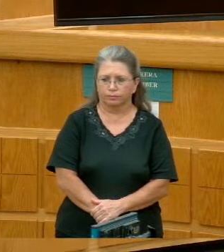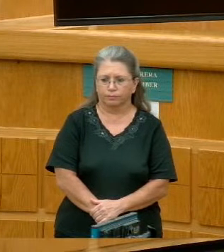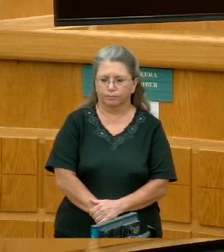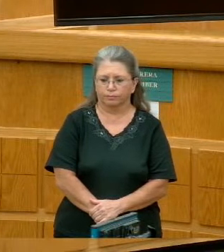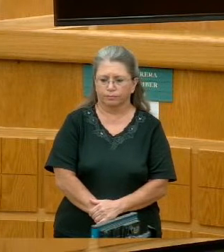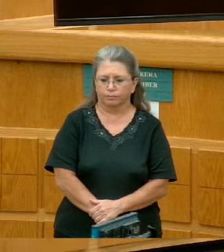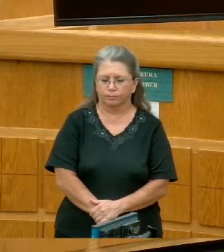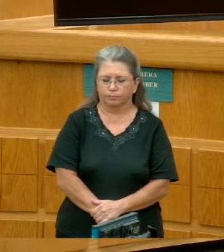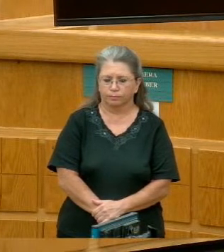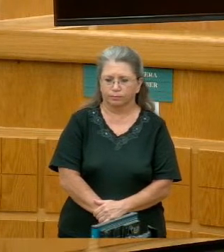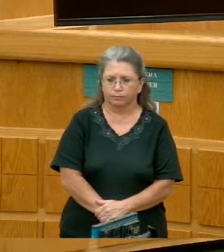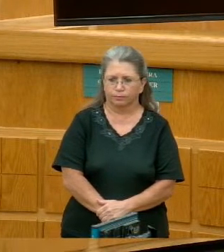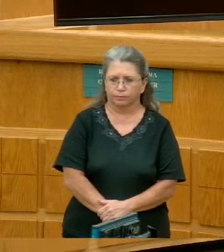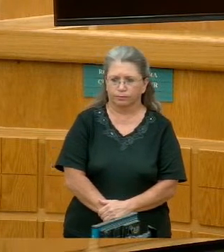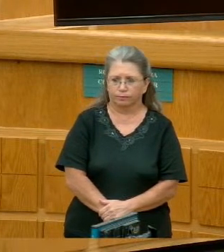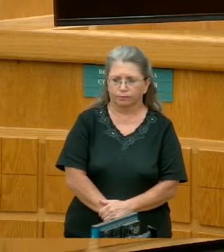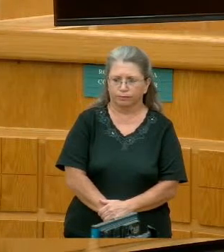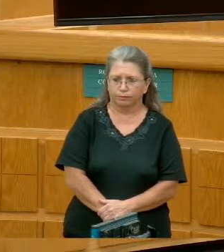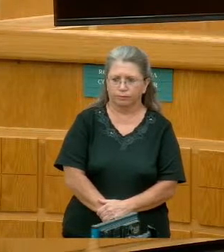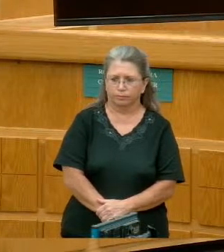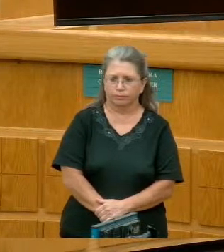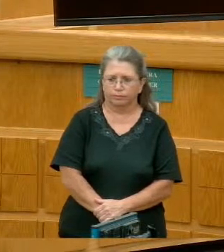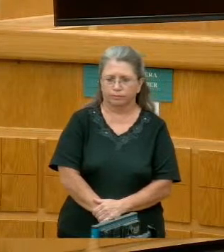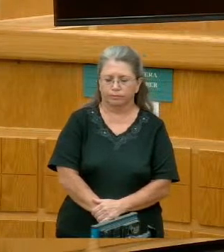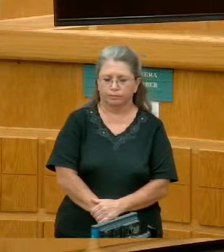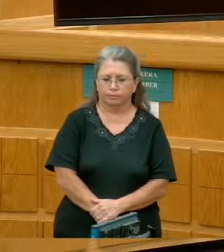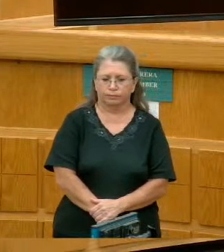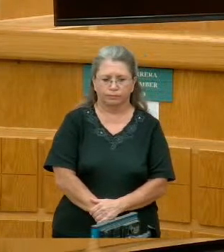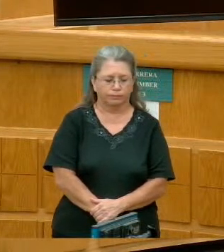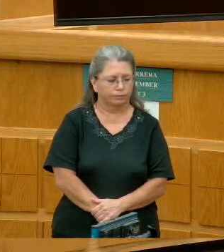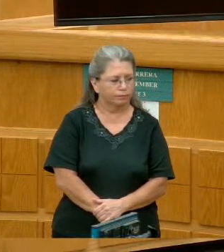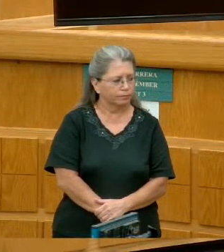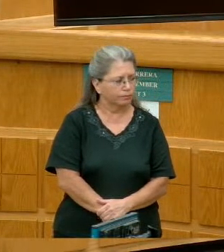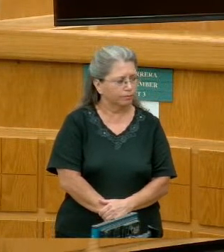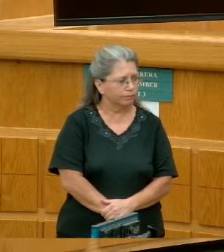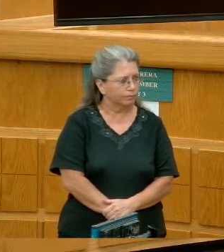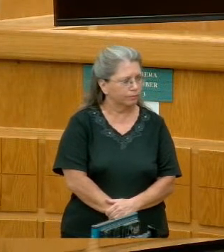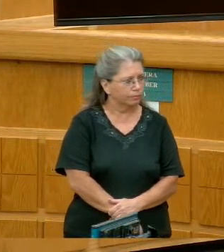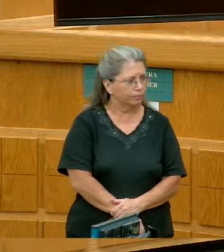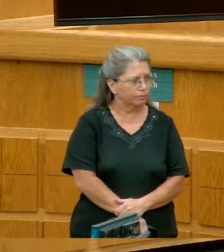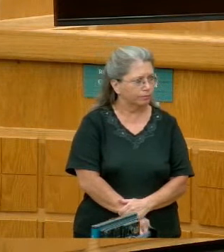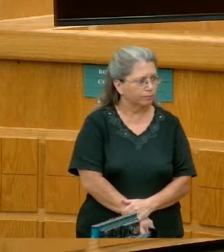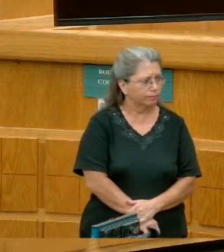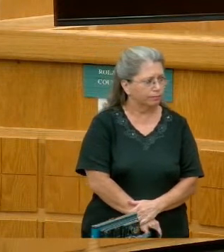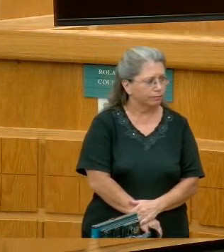hogares. Desinfecte las superficies que son tocadas constantemente. Si usted